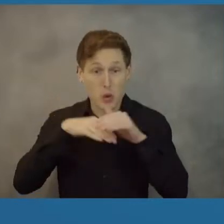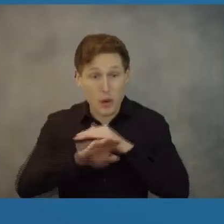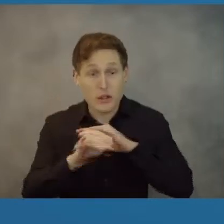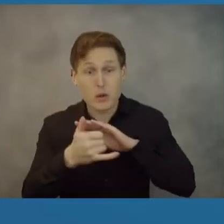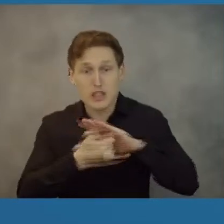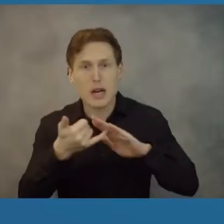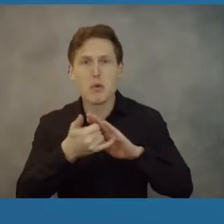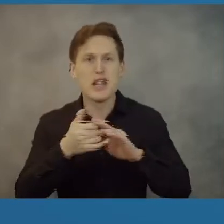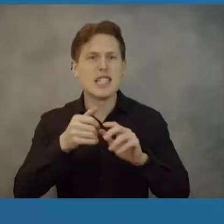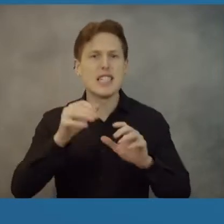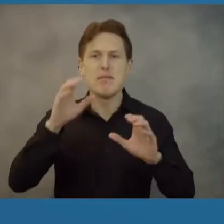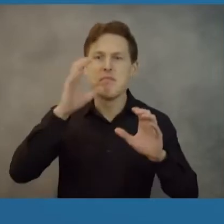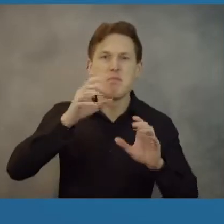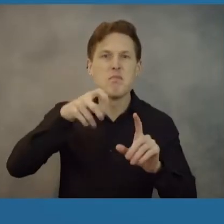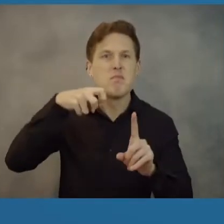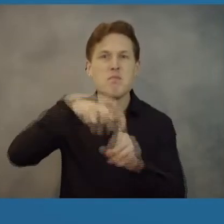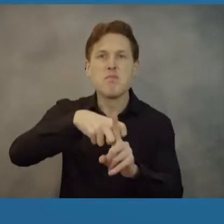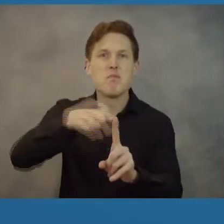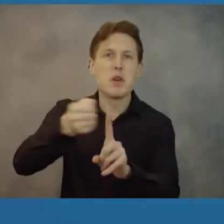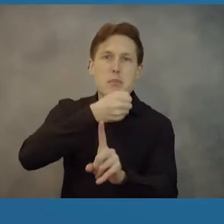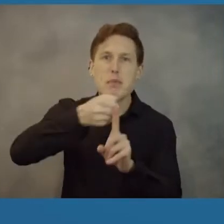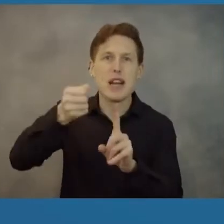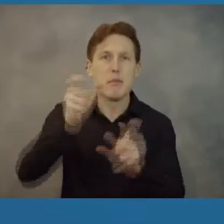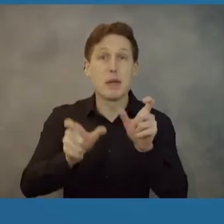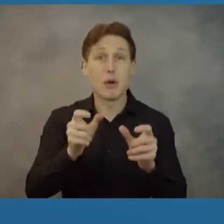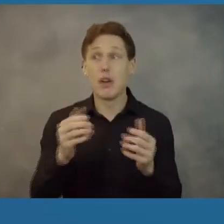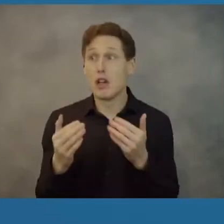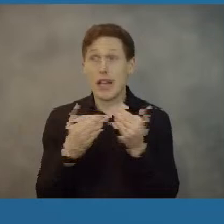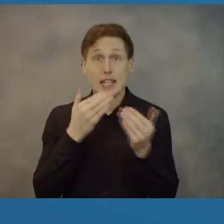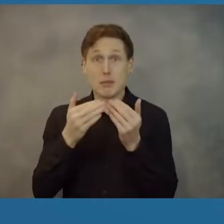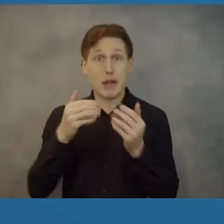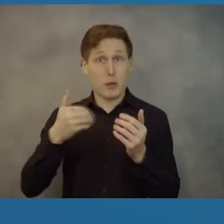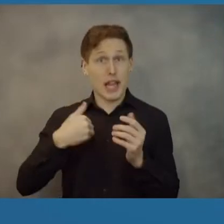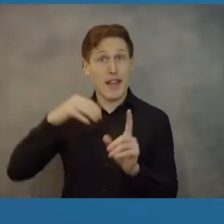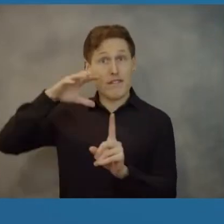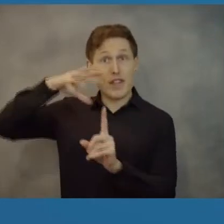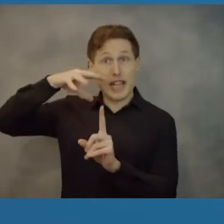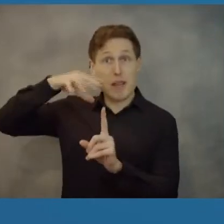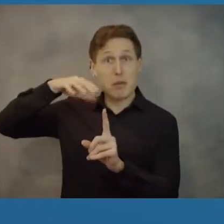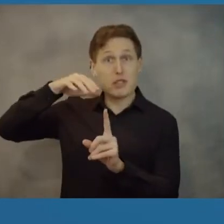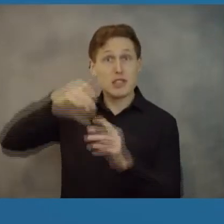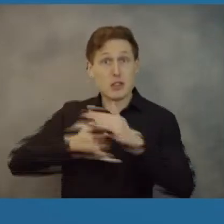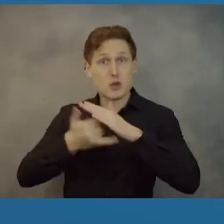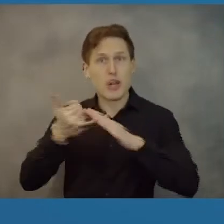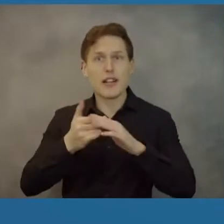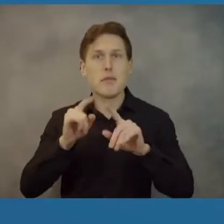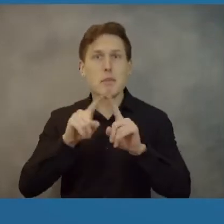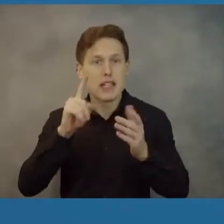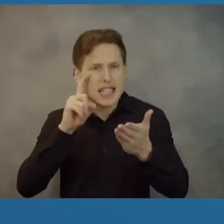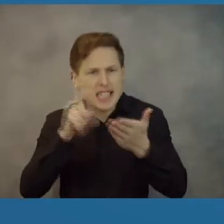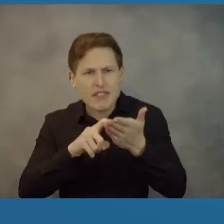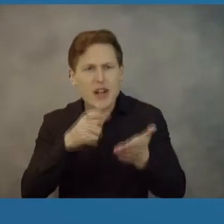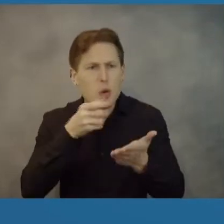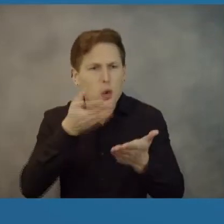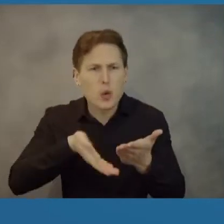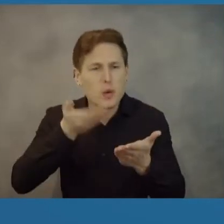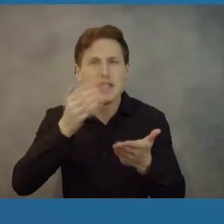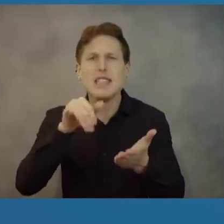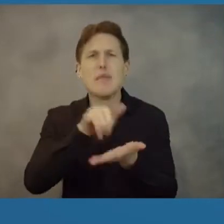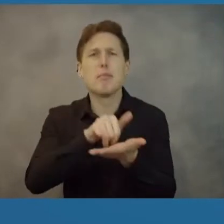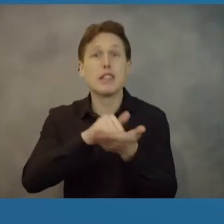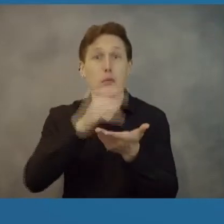even though I have cameras on the trains and I can't identify them. The police cannot identify them. So anyone in the commission of a crime, or if